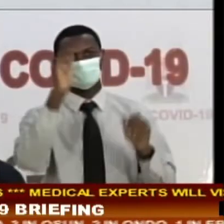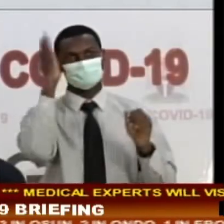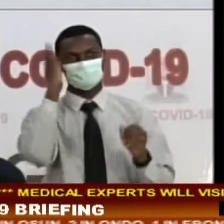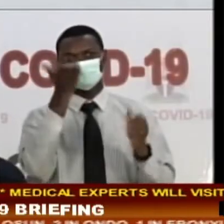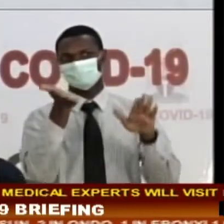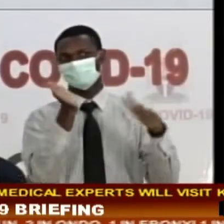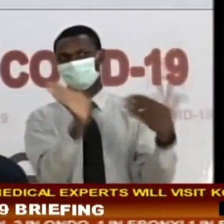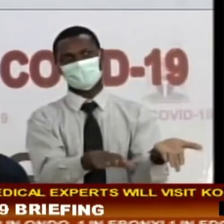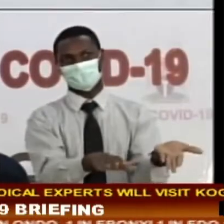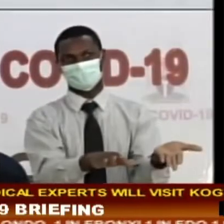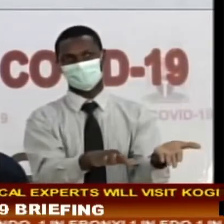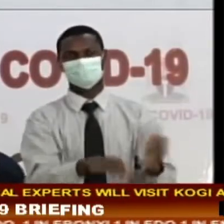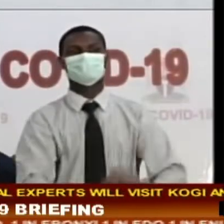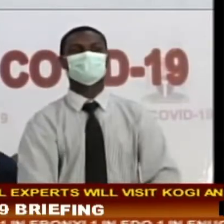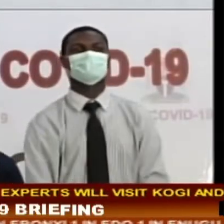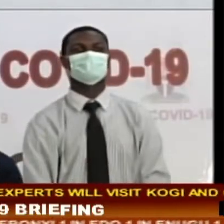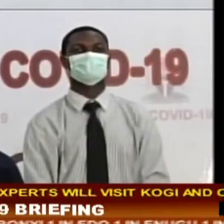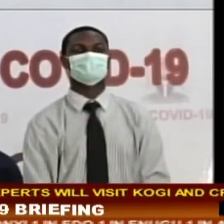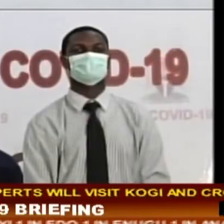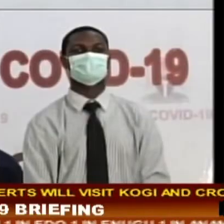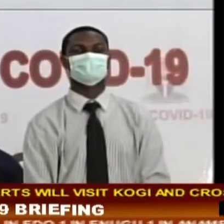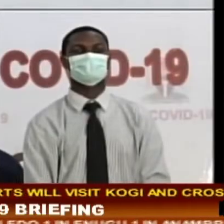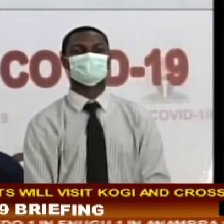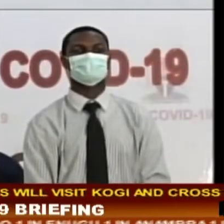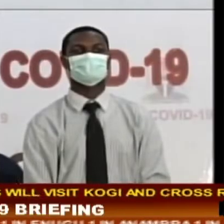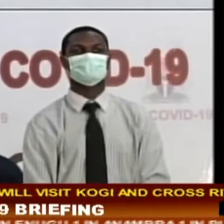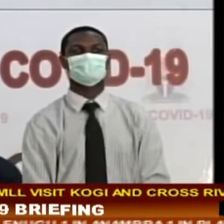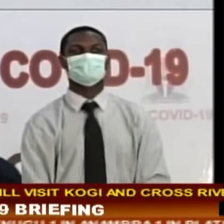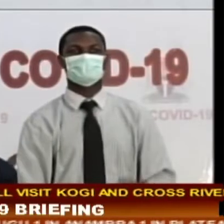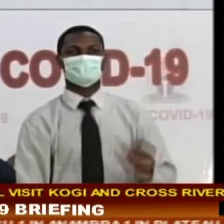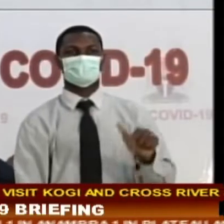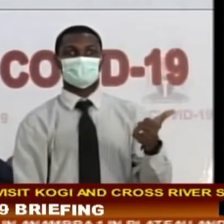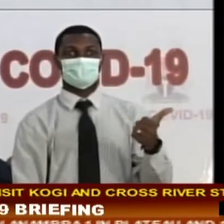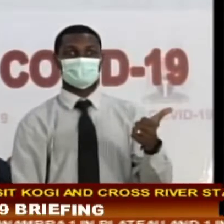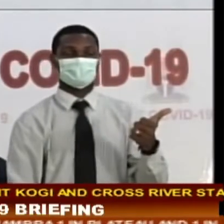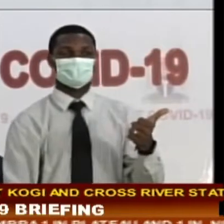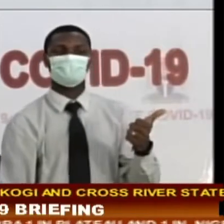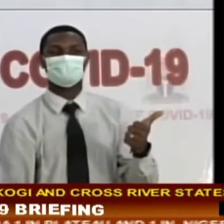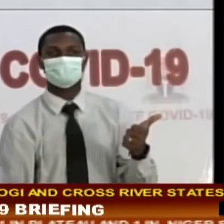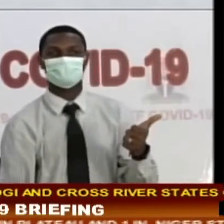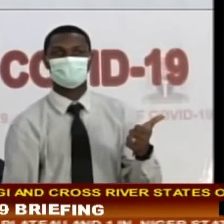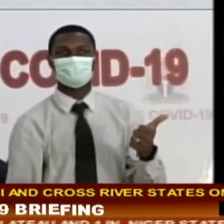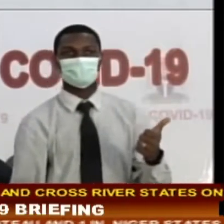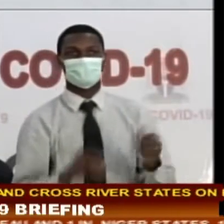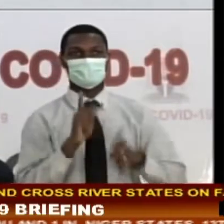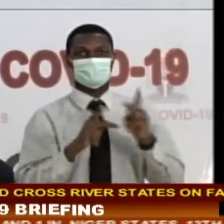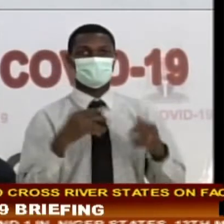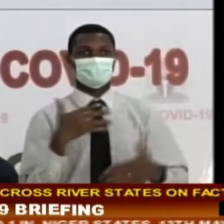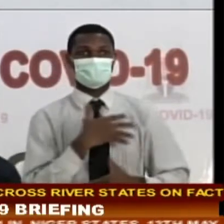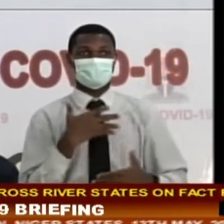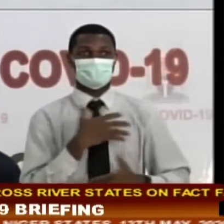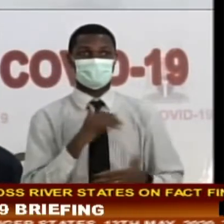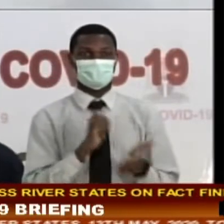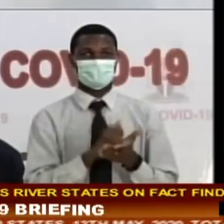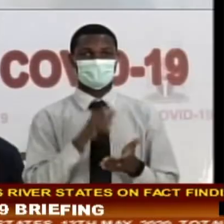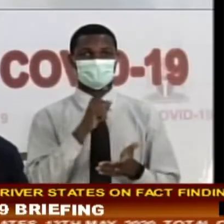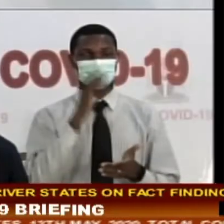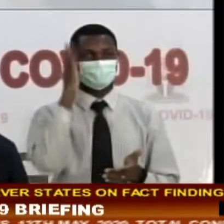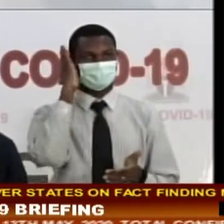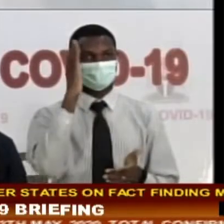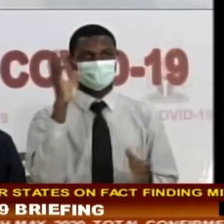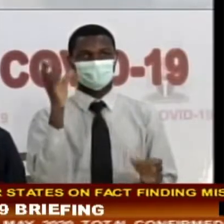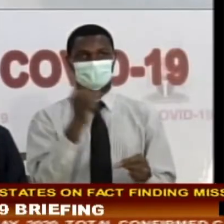advised um the other misconception has to do with um the fear that he will catch covid-19 from a